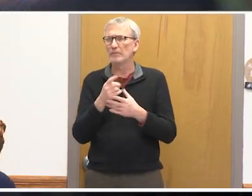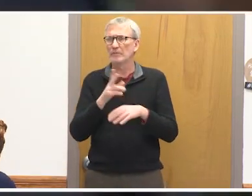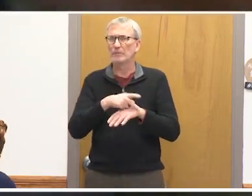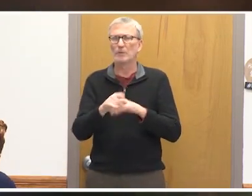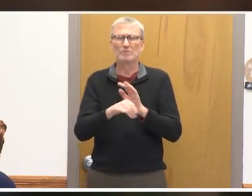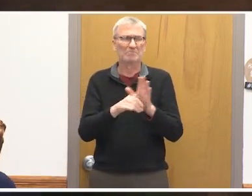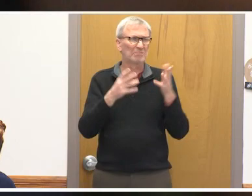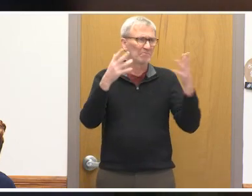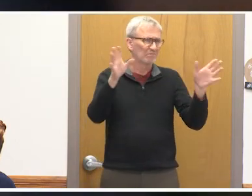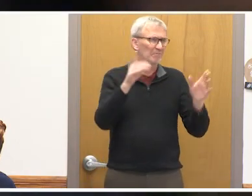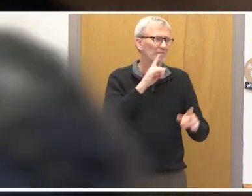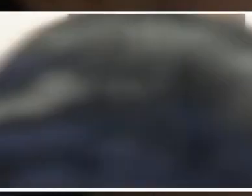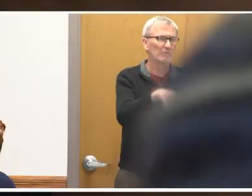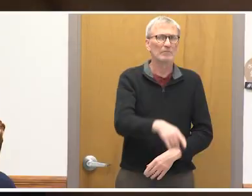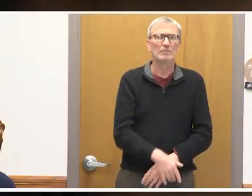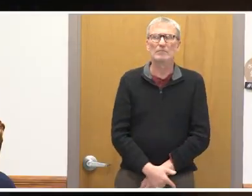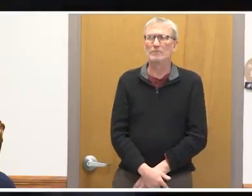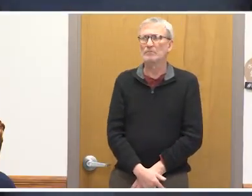just answered that.